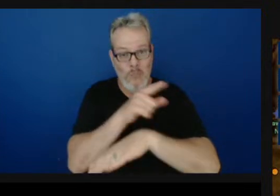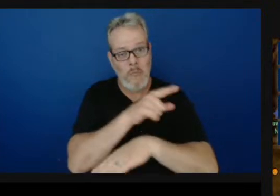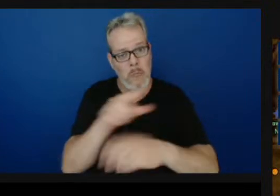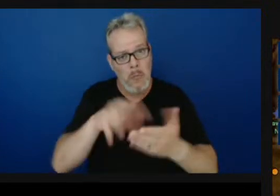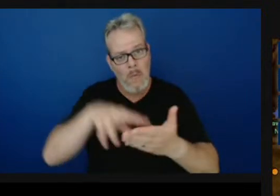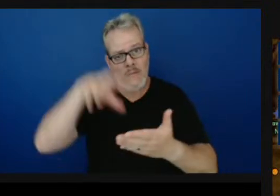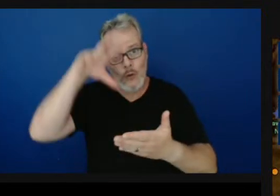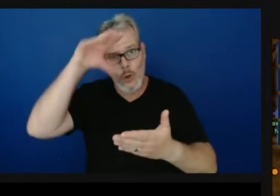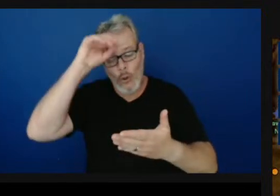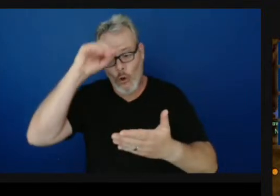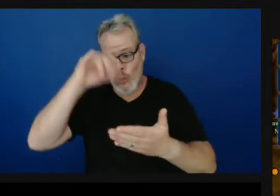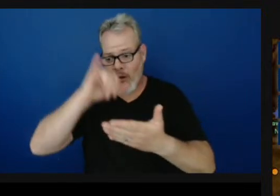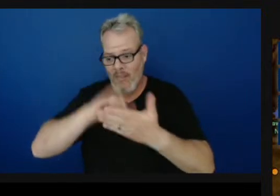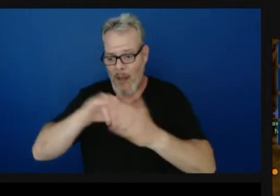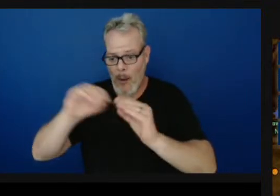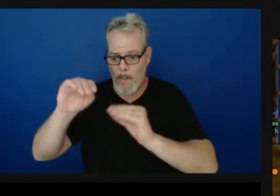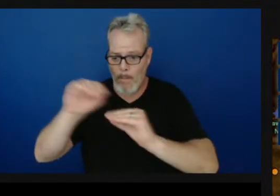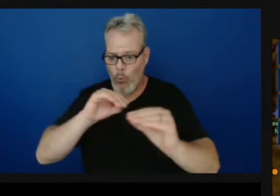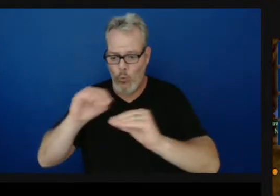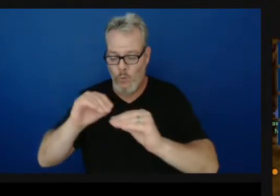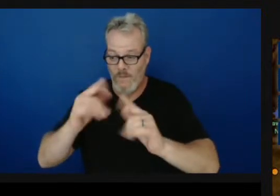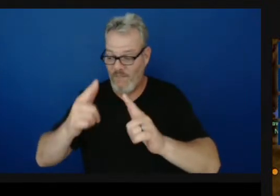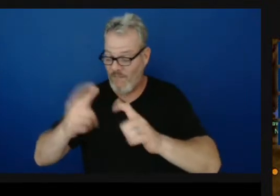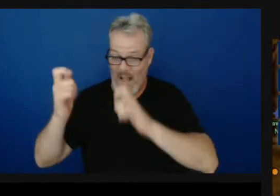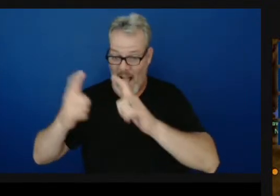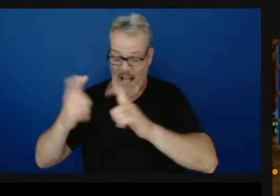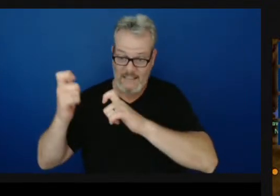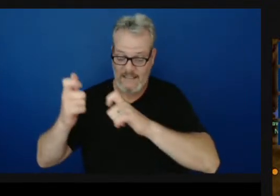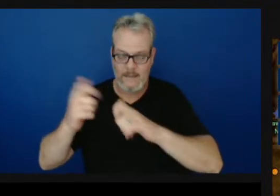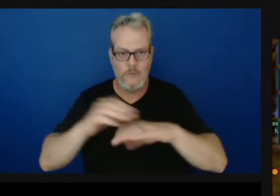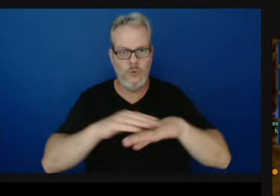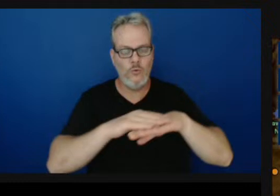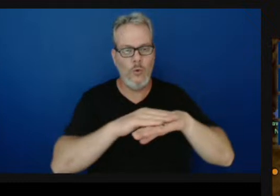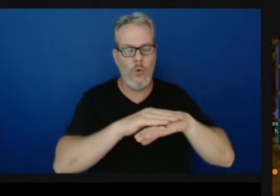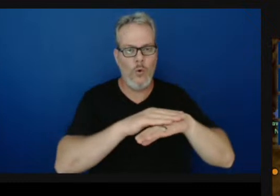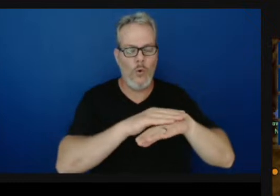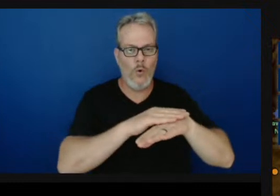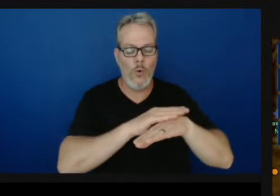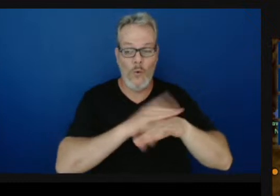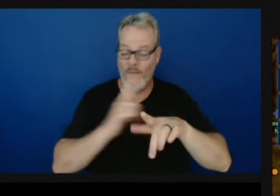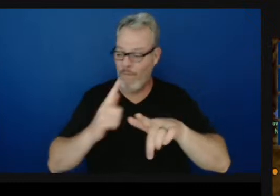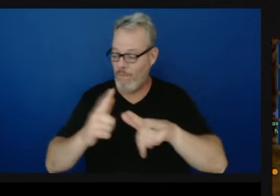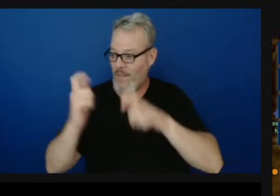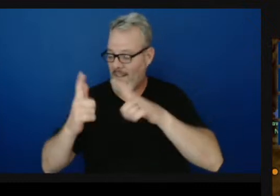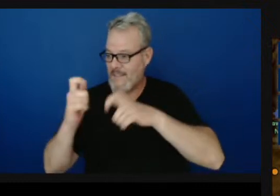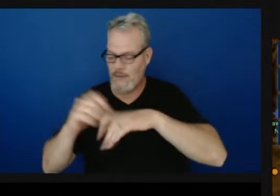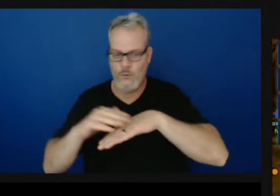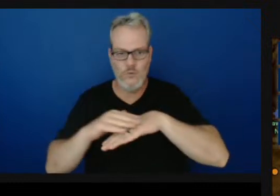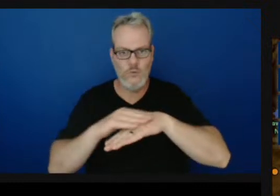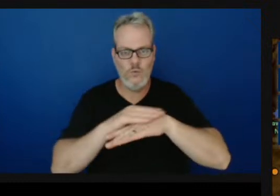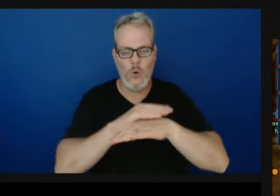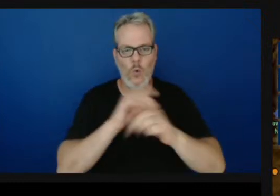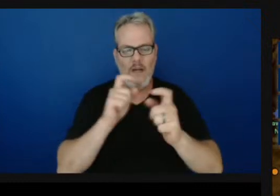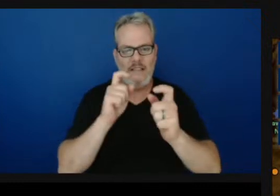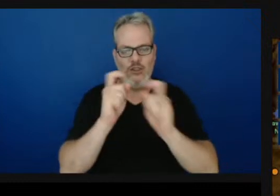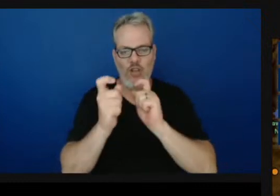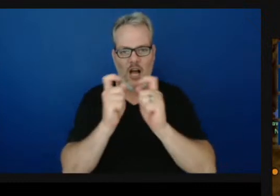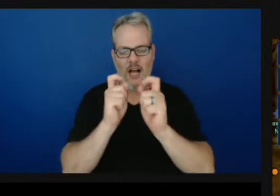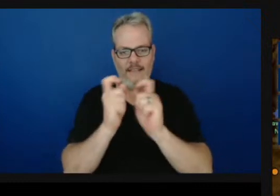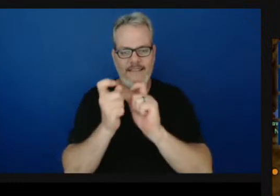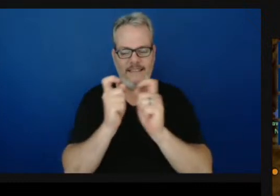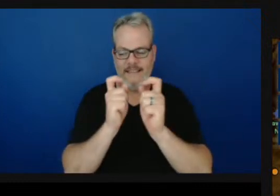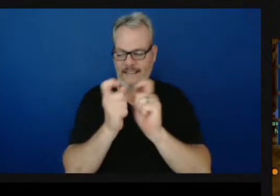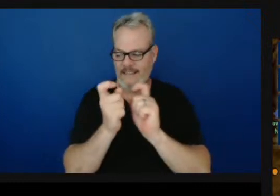and starts, and so we just had a big pulse. We're adjusting now. It's adjusting a lot, but we'll see